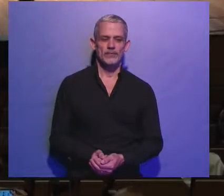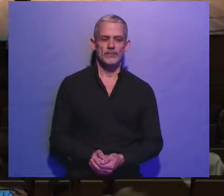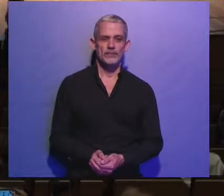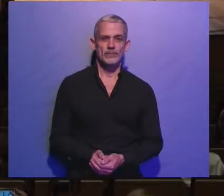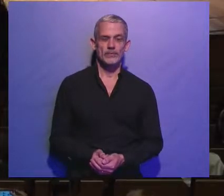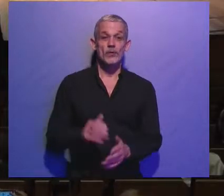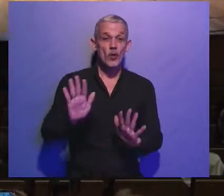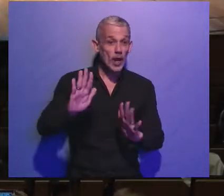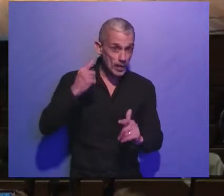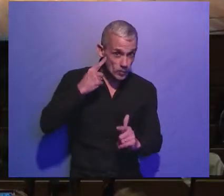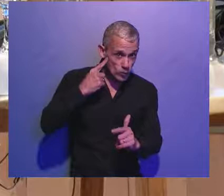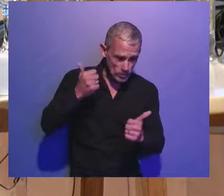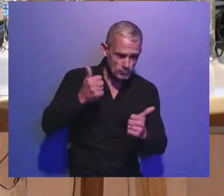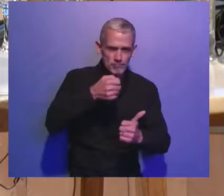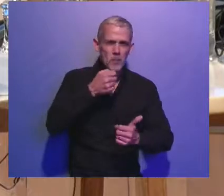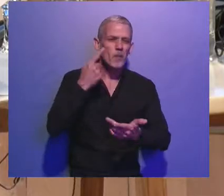Hola, ahí está.